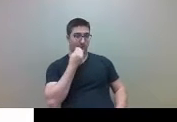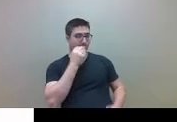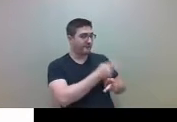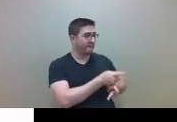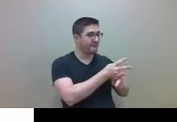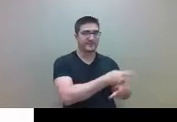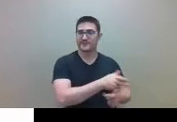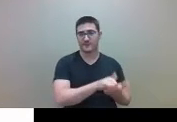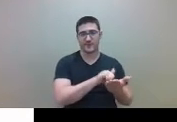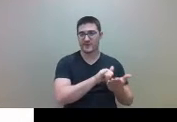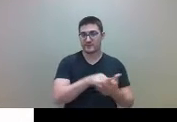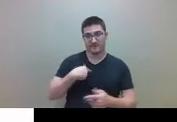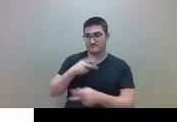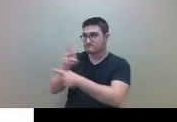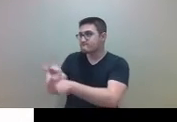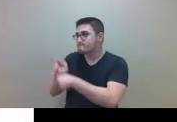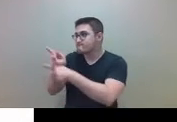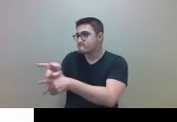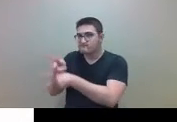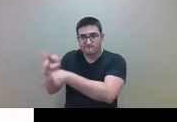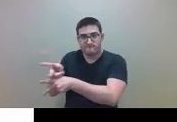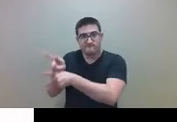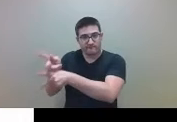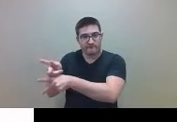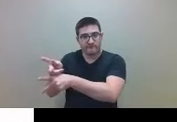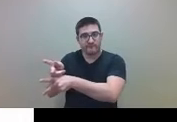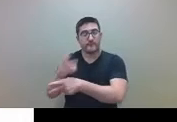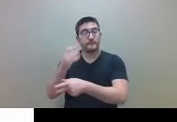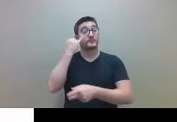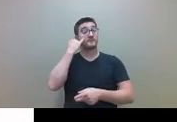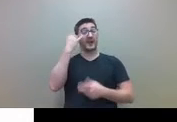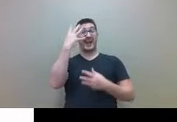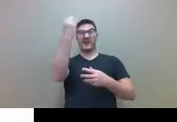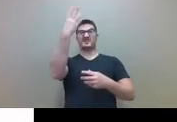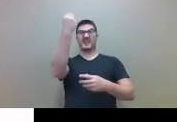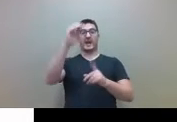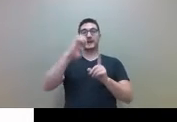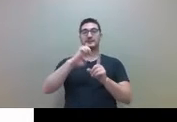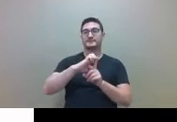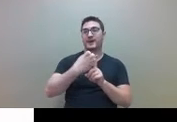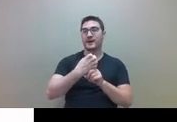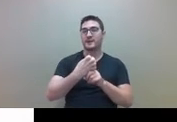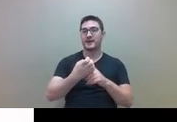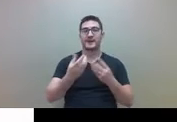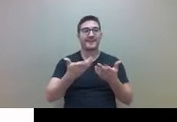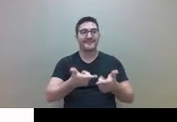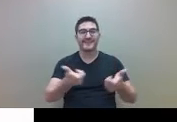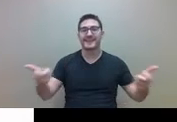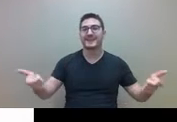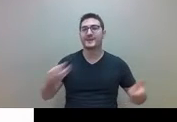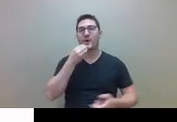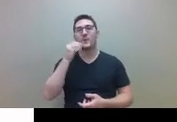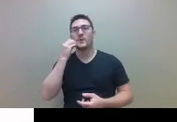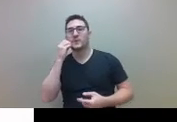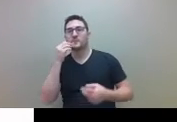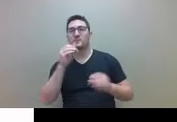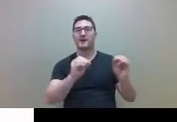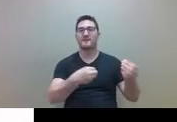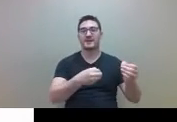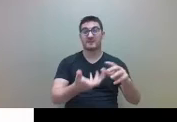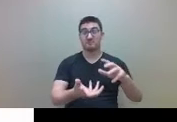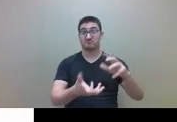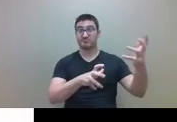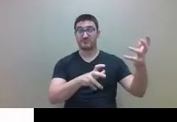external environment is disorganized, guess what? It reflects back into your